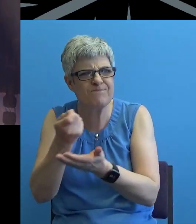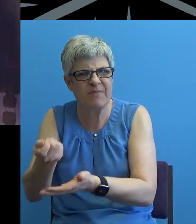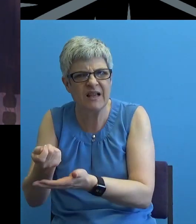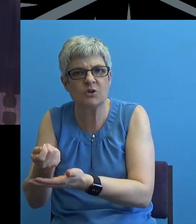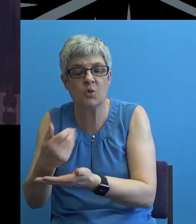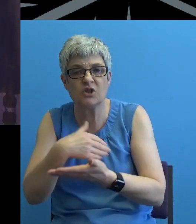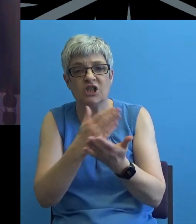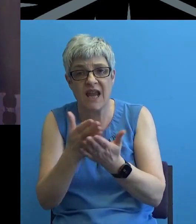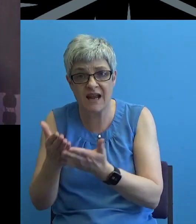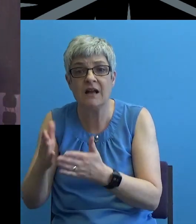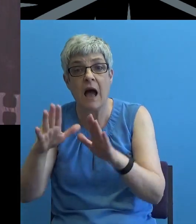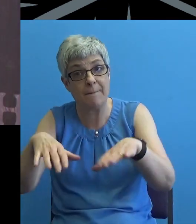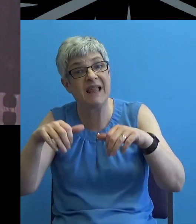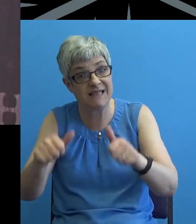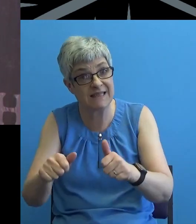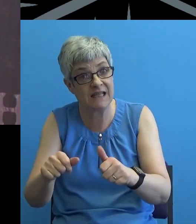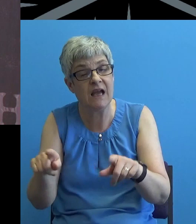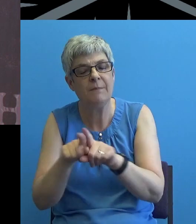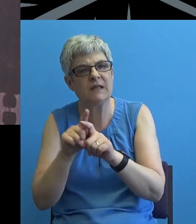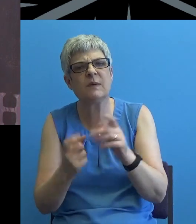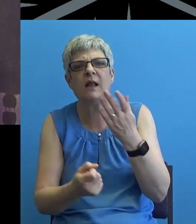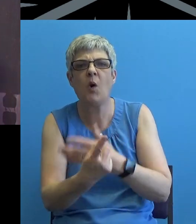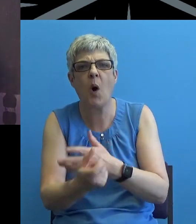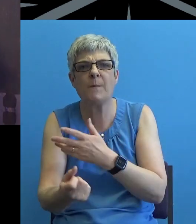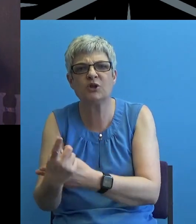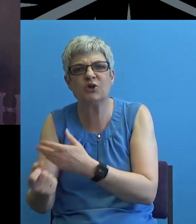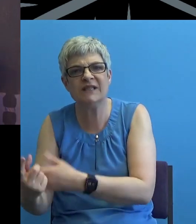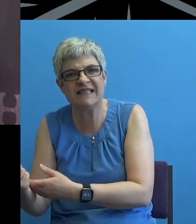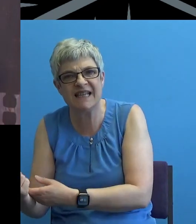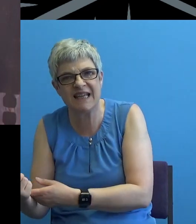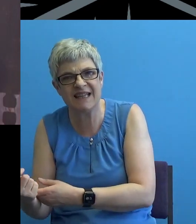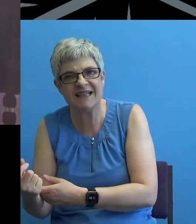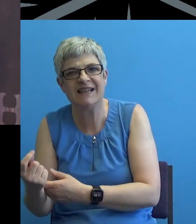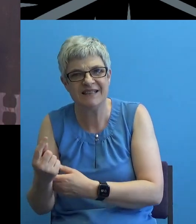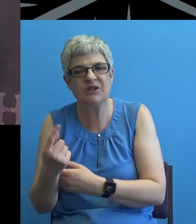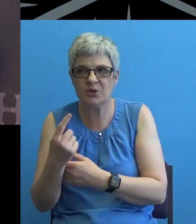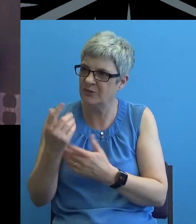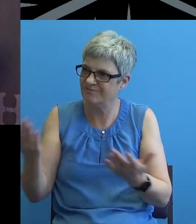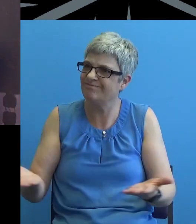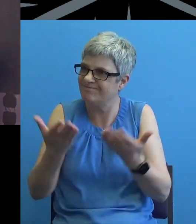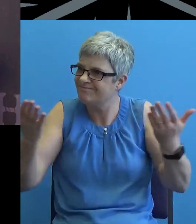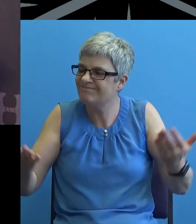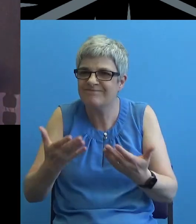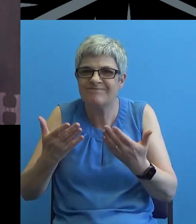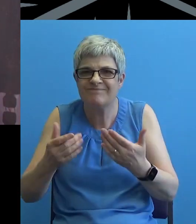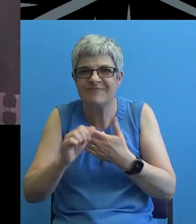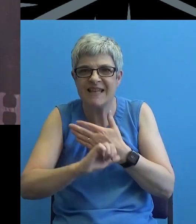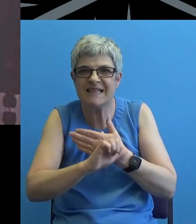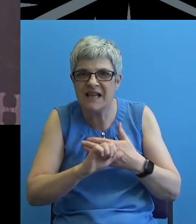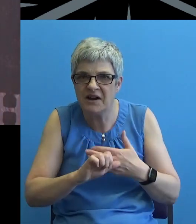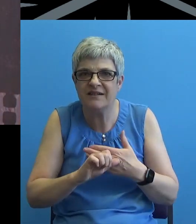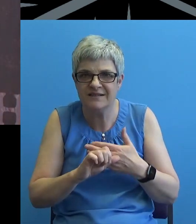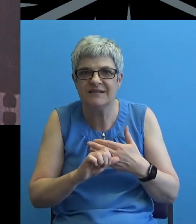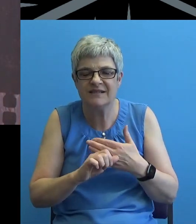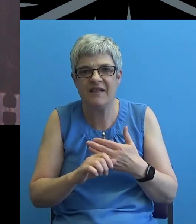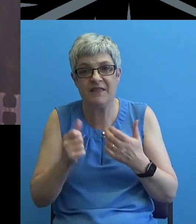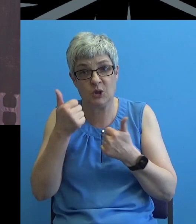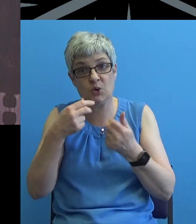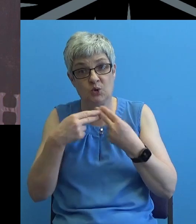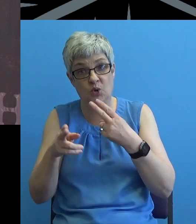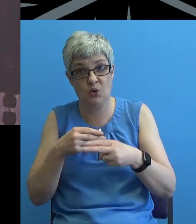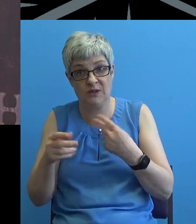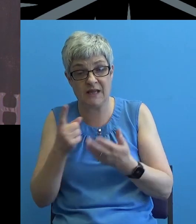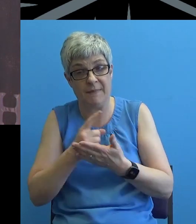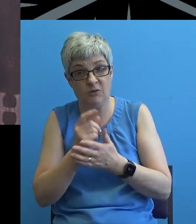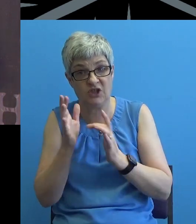both as a blessing from Claremont and as an opportunity to raise the profile of Easter, raise the profile of the good news of